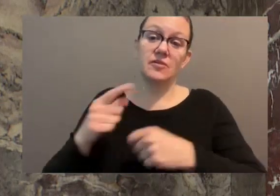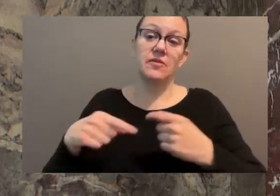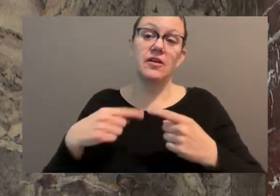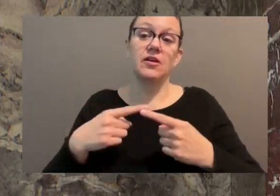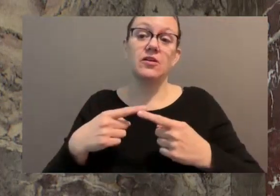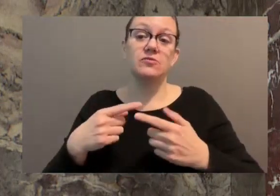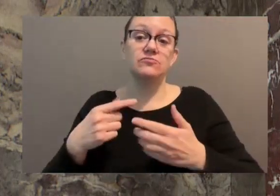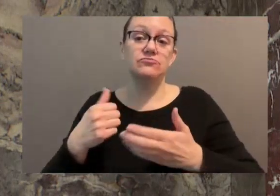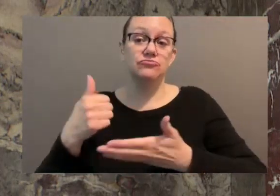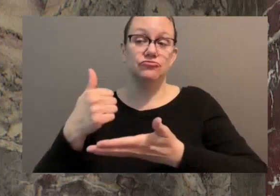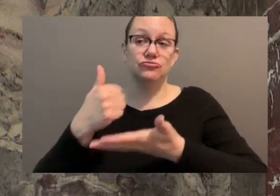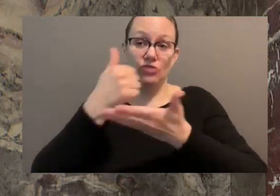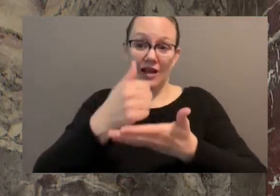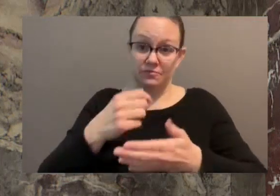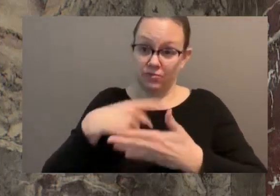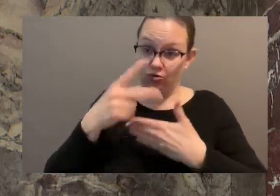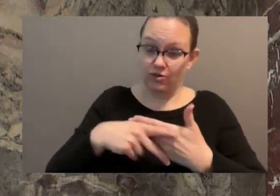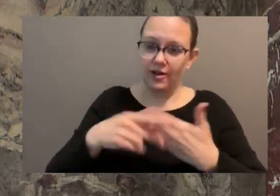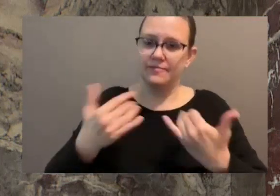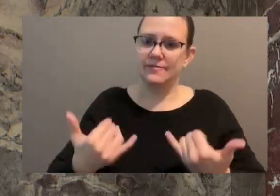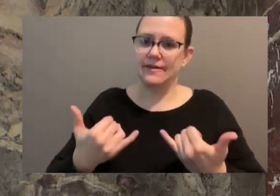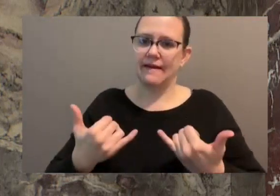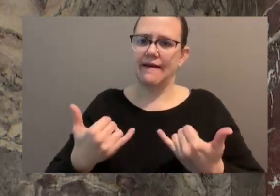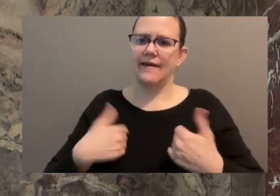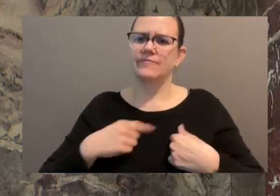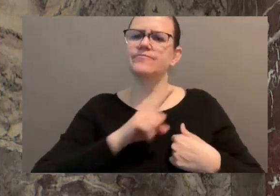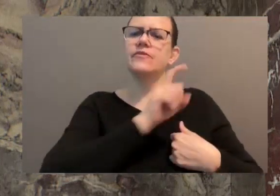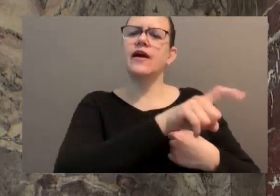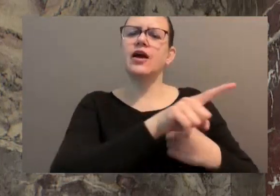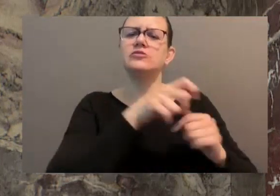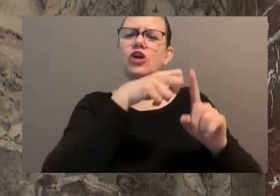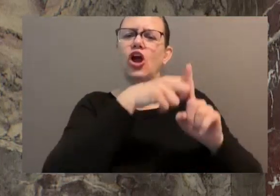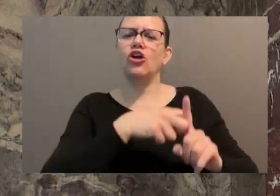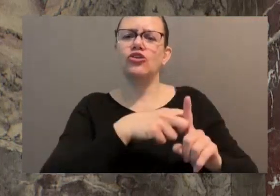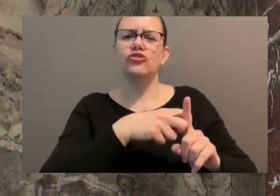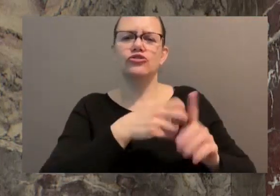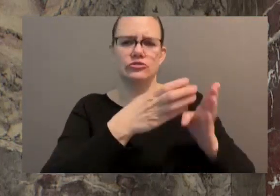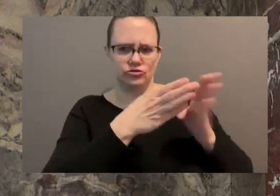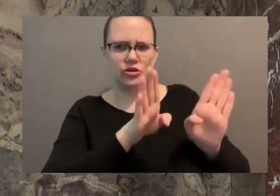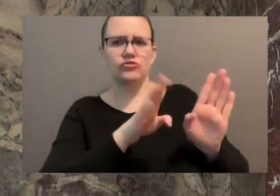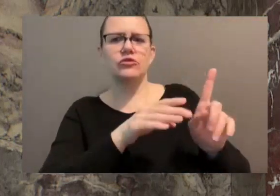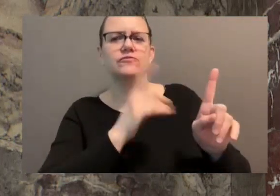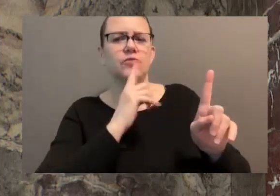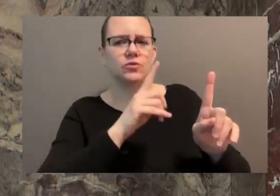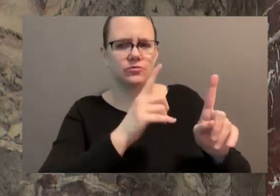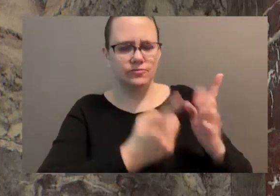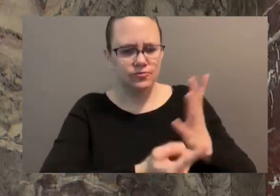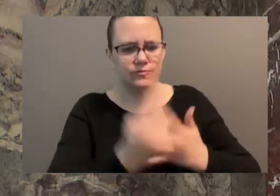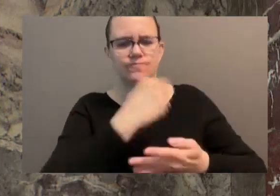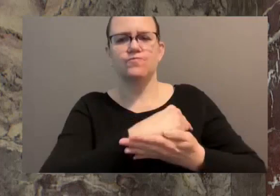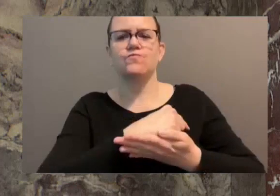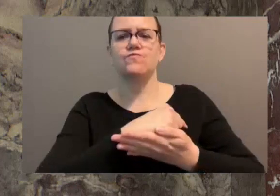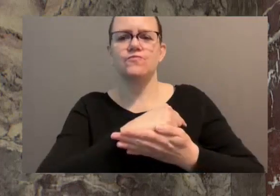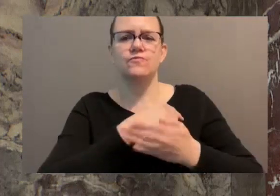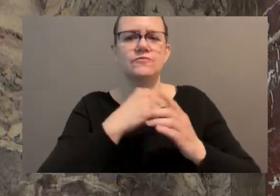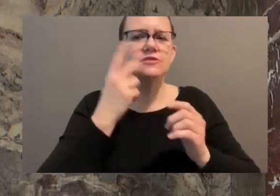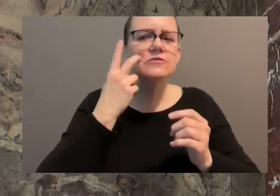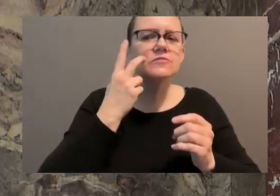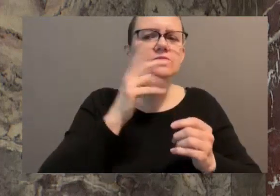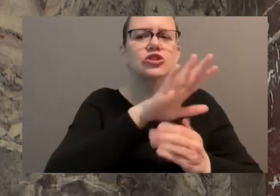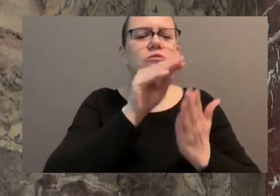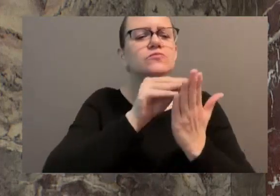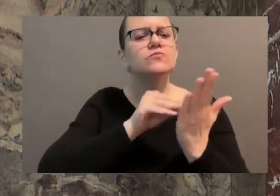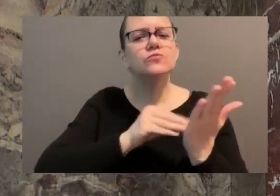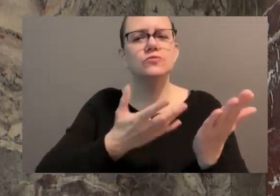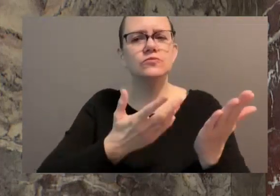do so. Mr. Speaker, we're going to get to the bottom of this. We know how important it is, and we're going to continue this work and allow the Auditor General to do his work.